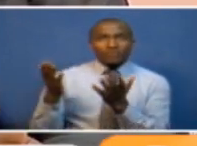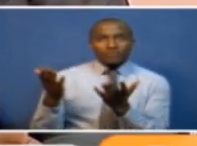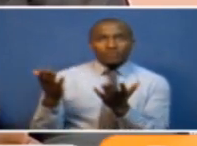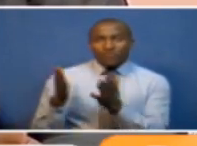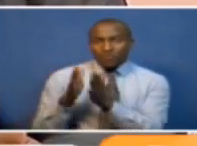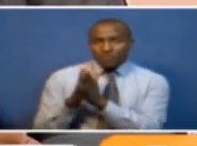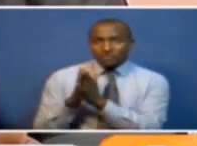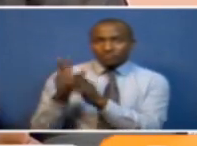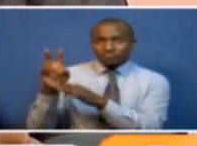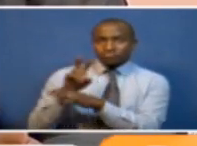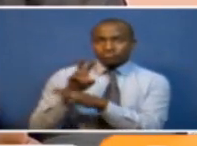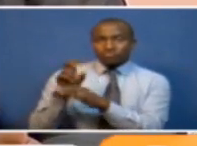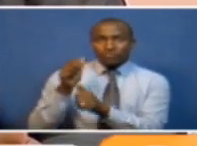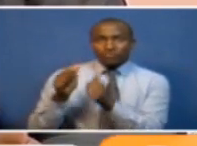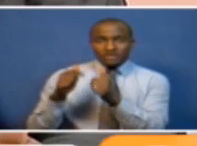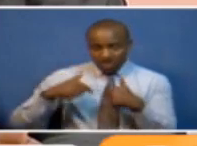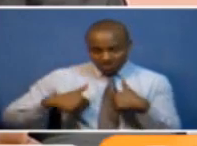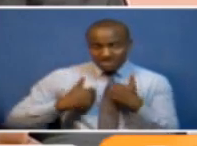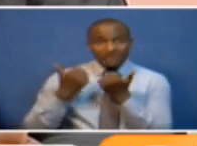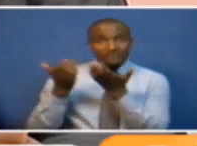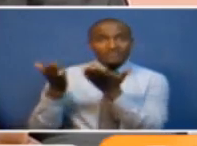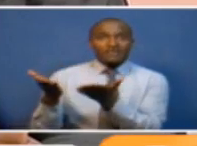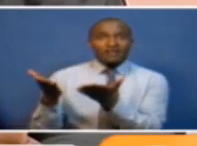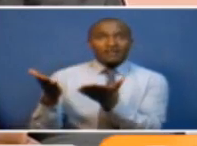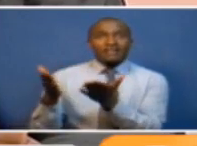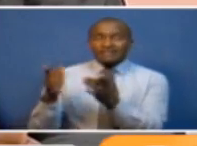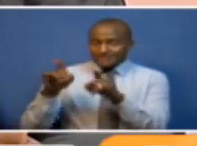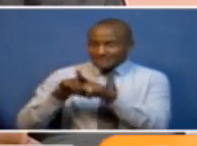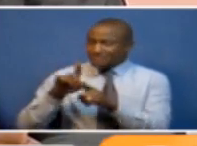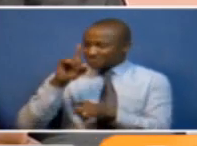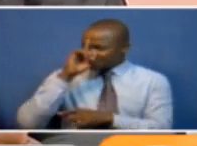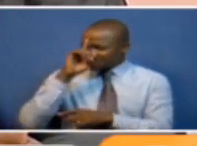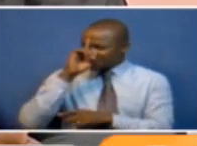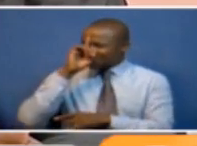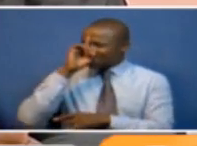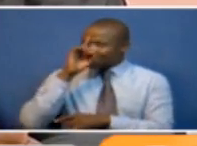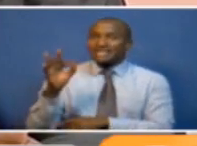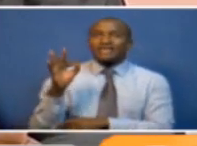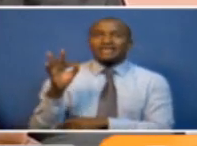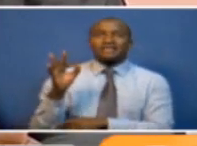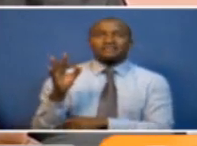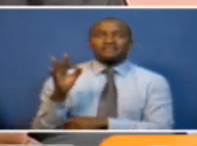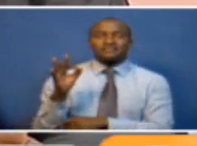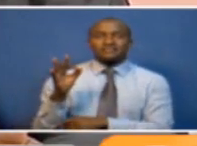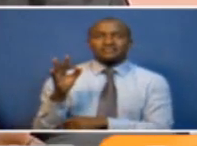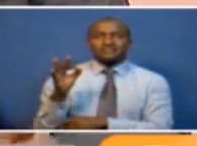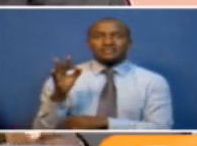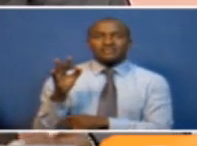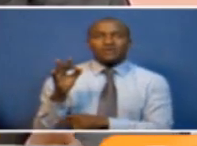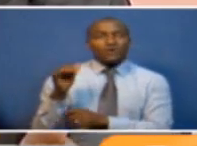the supervision that we are giving it, and with the seriousness that we have all